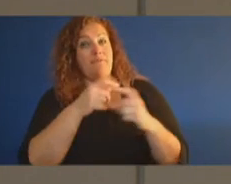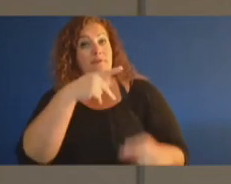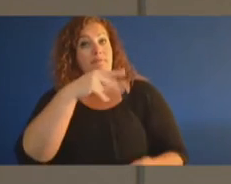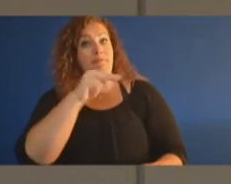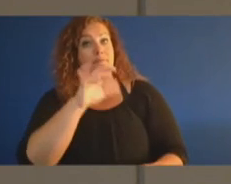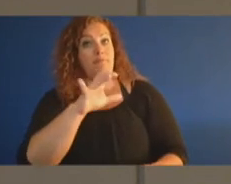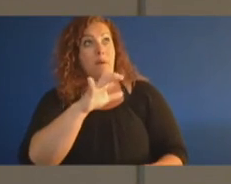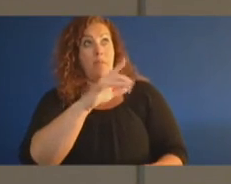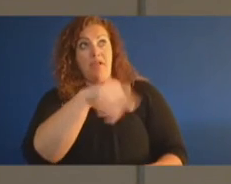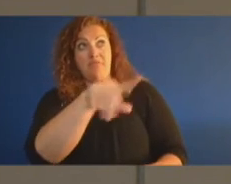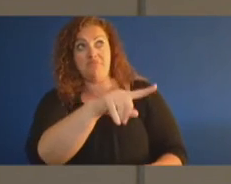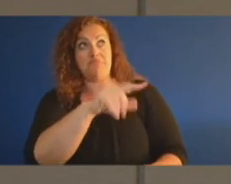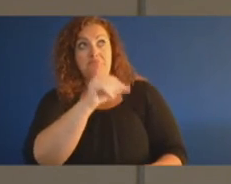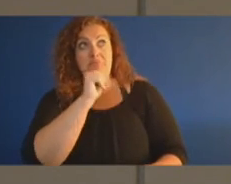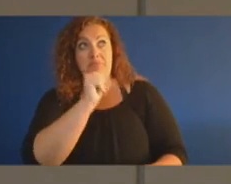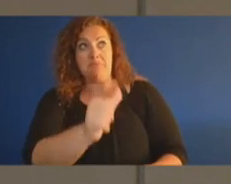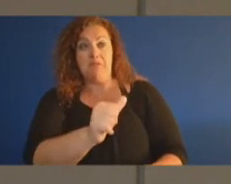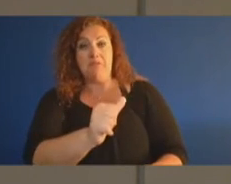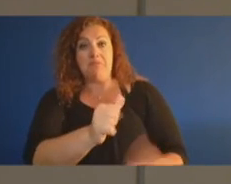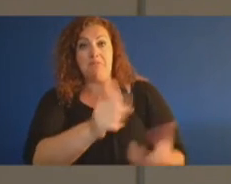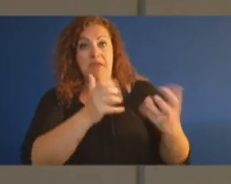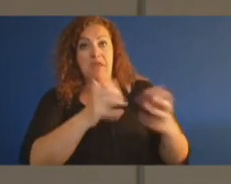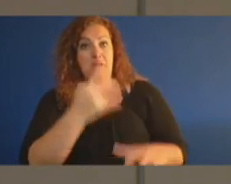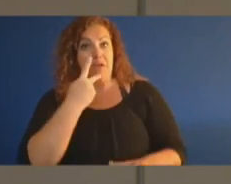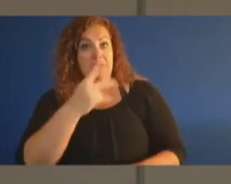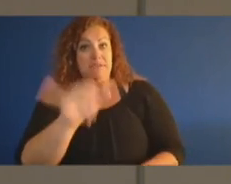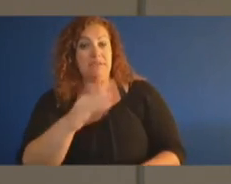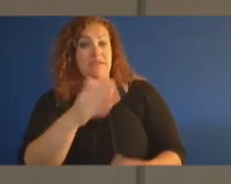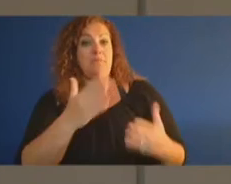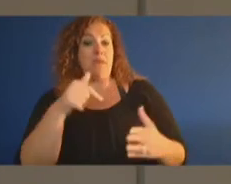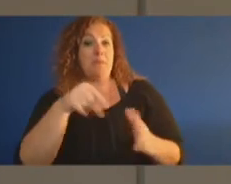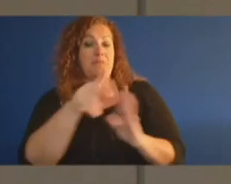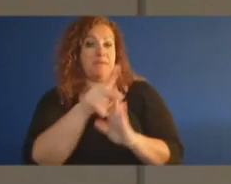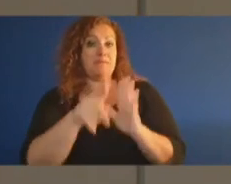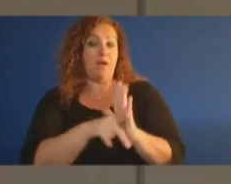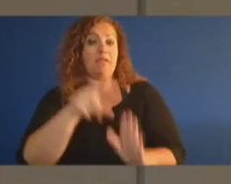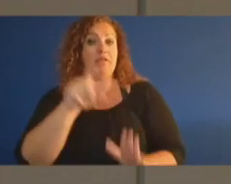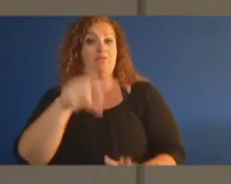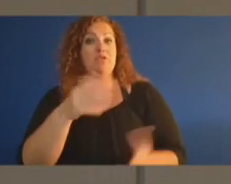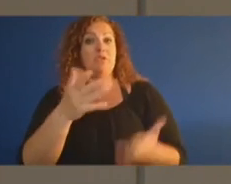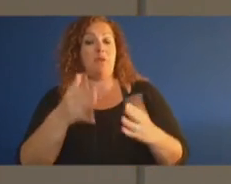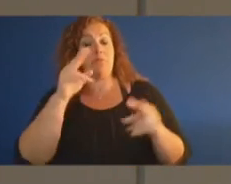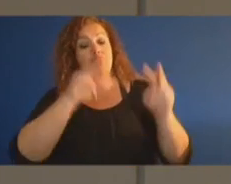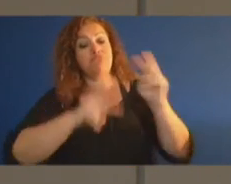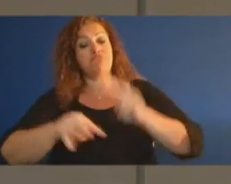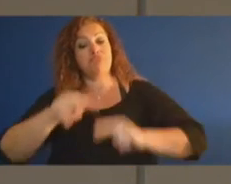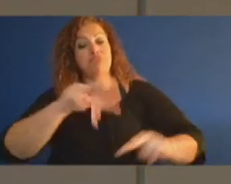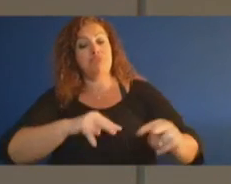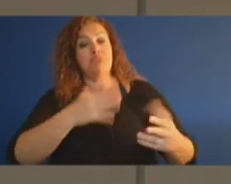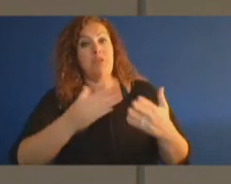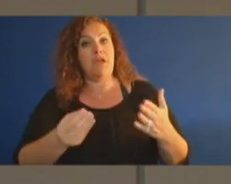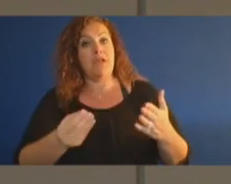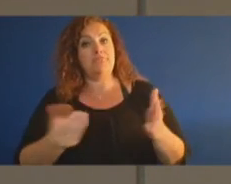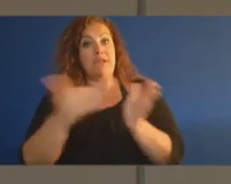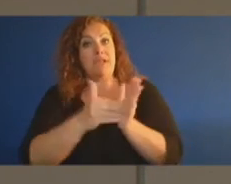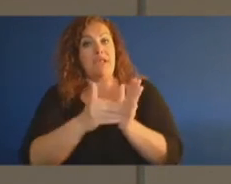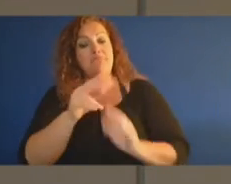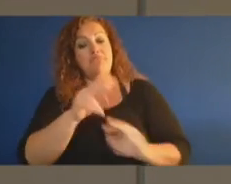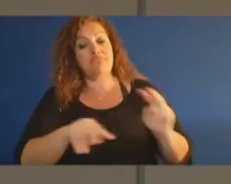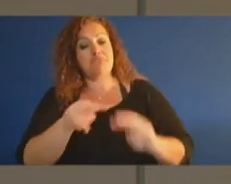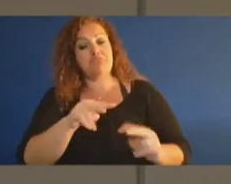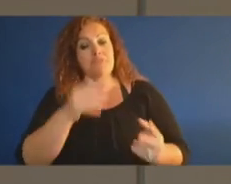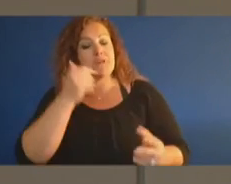not something that they want to see maybe this is a policy that we should take a look at and revisit it we were